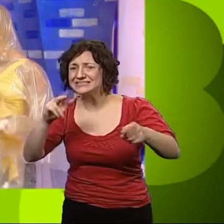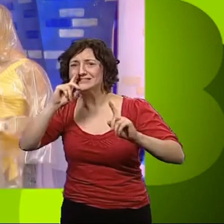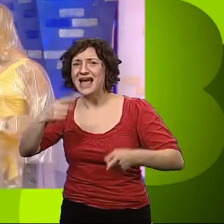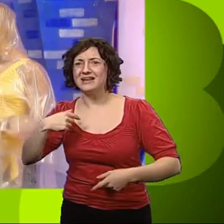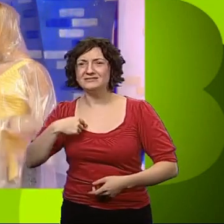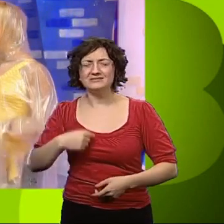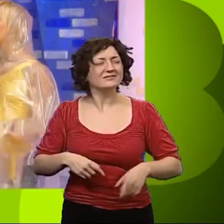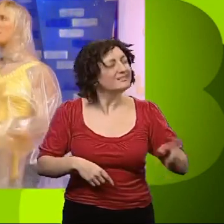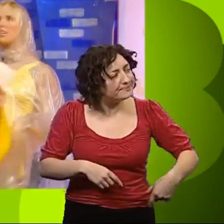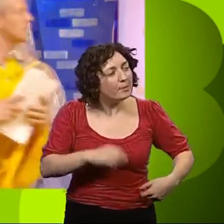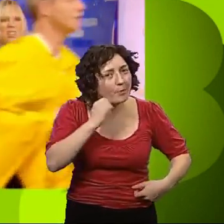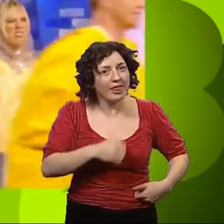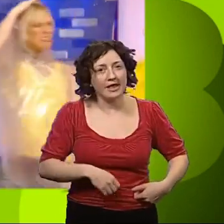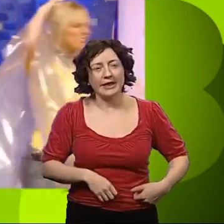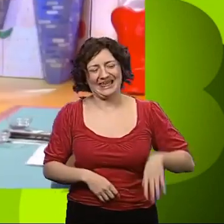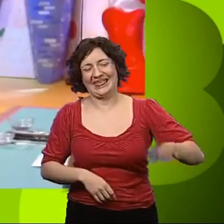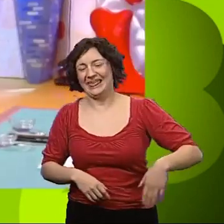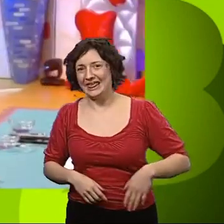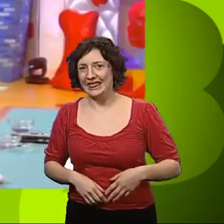you will. Don't be so wet.